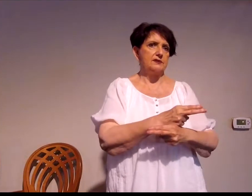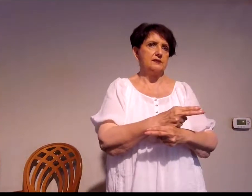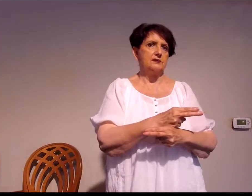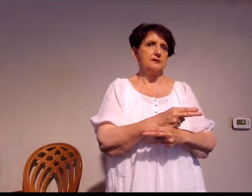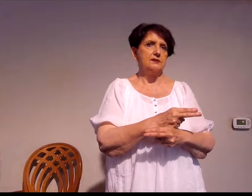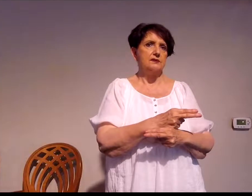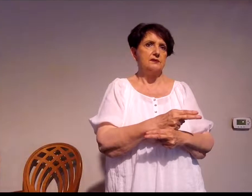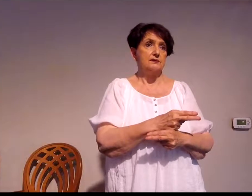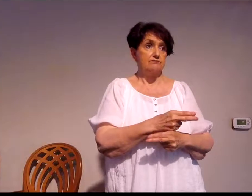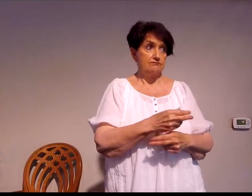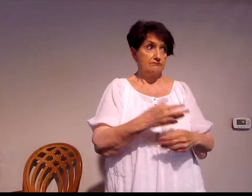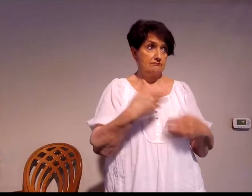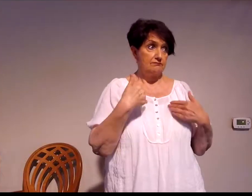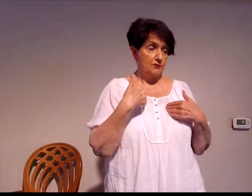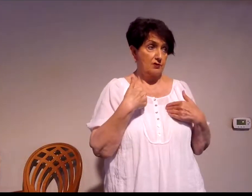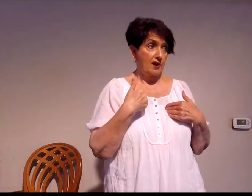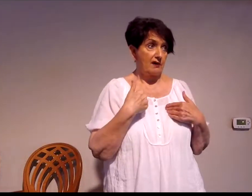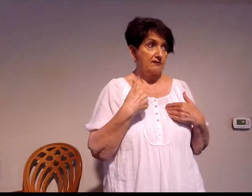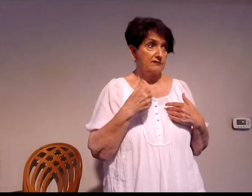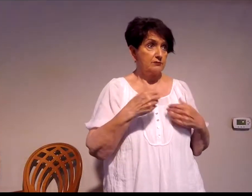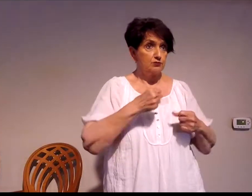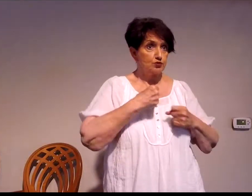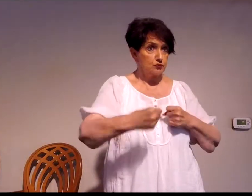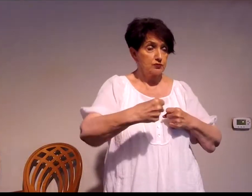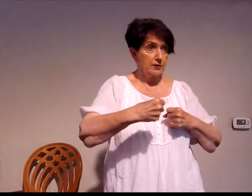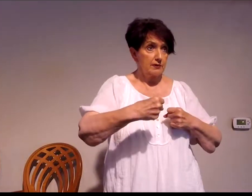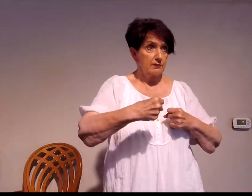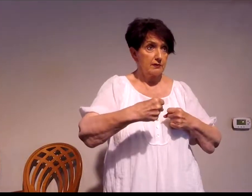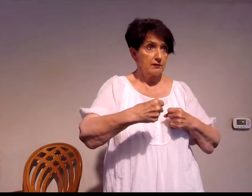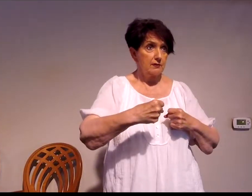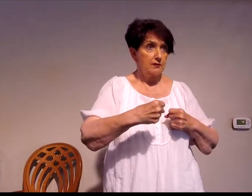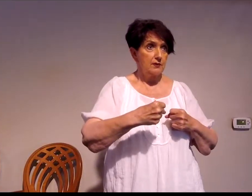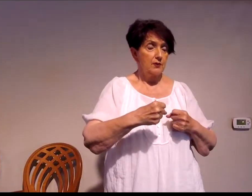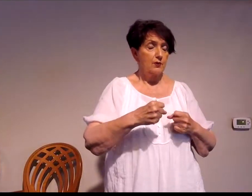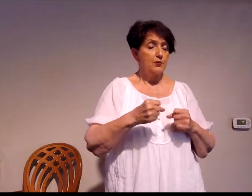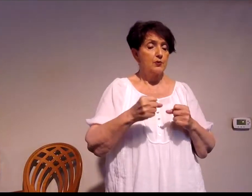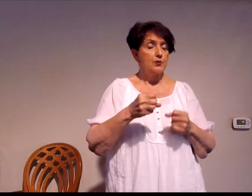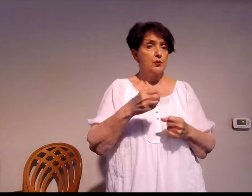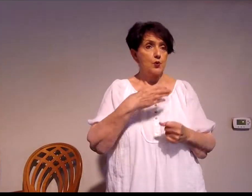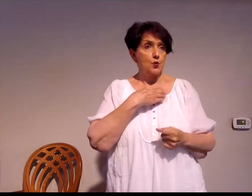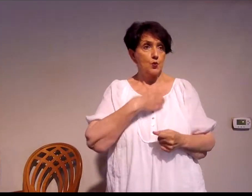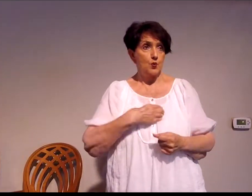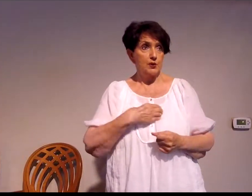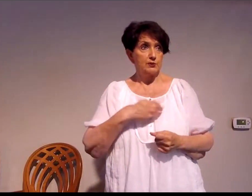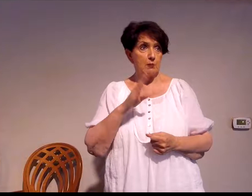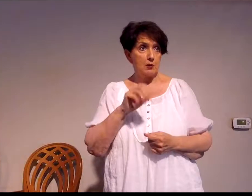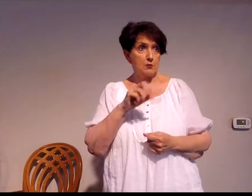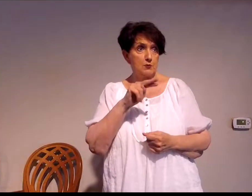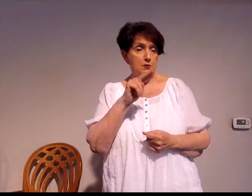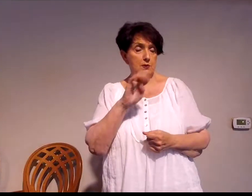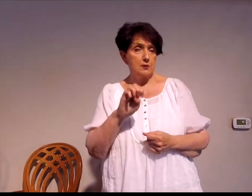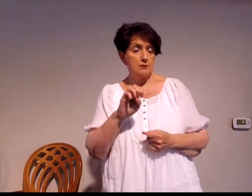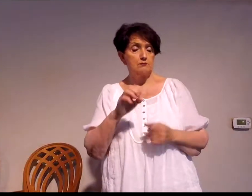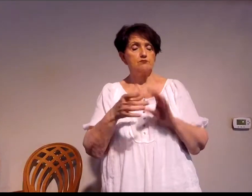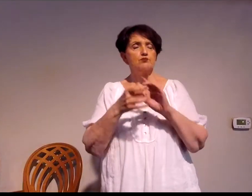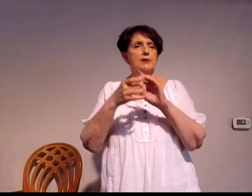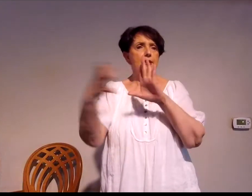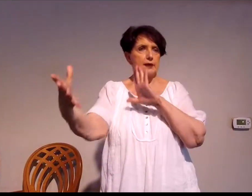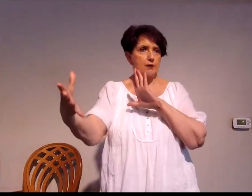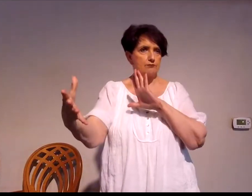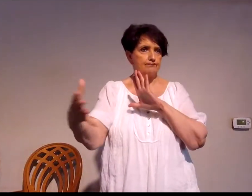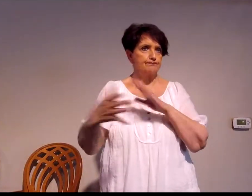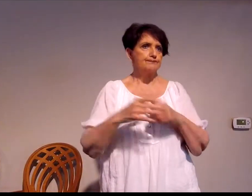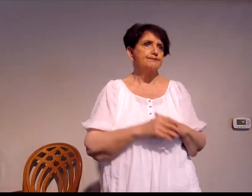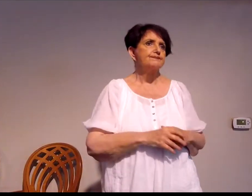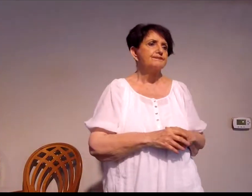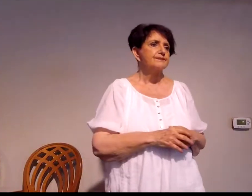You got some backbone? We're going to let go of the wishbone. And so we can't just wish